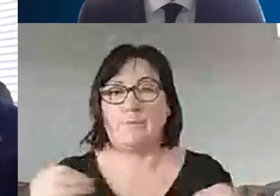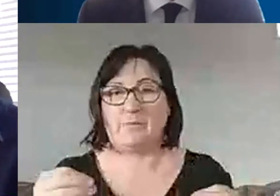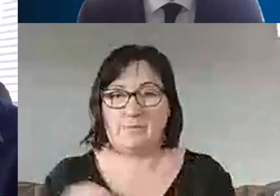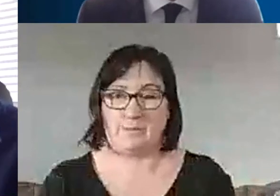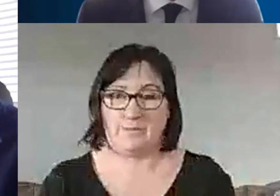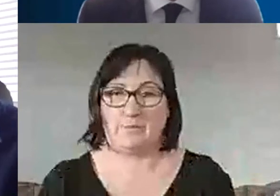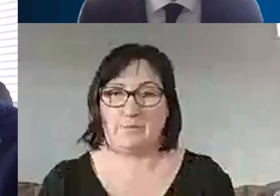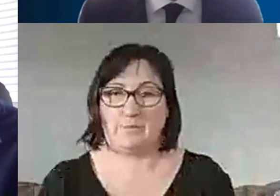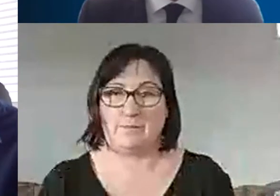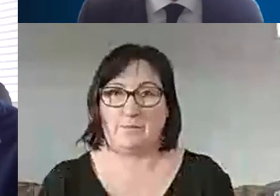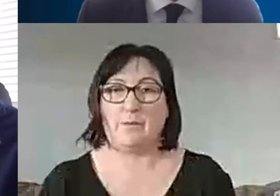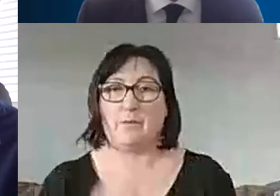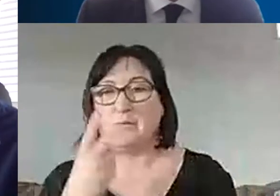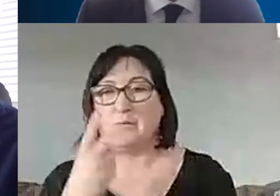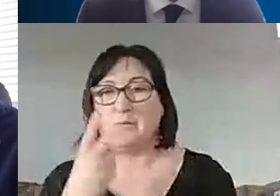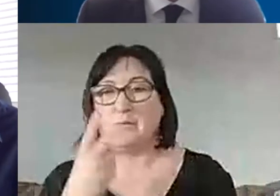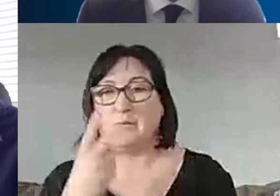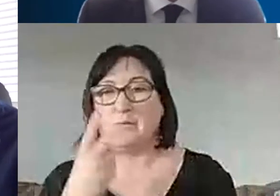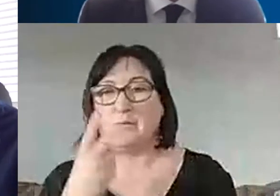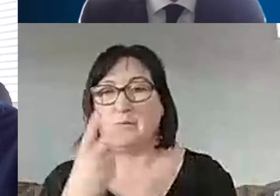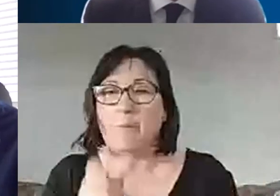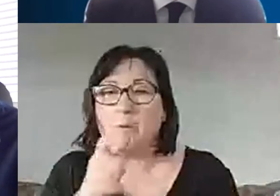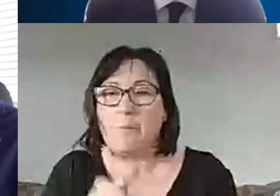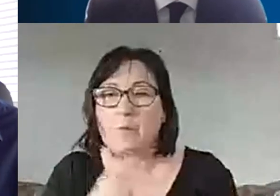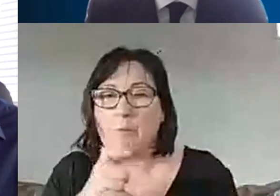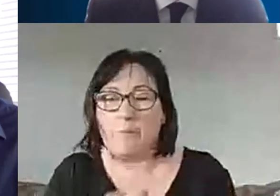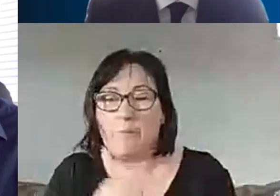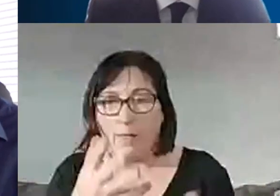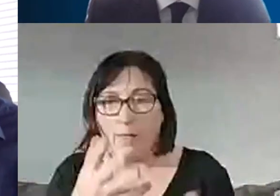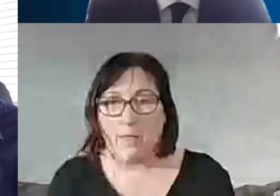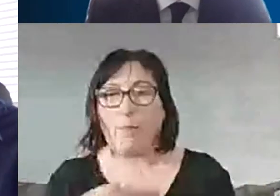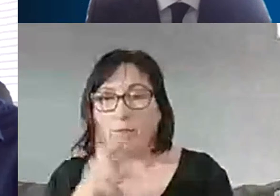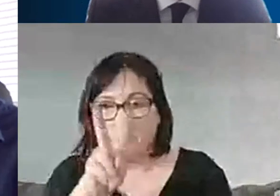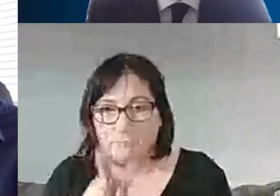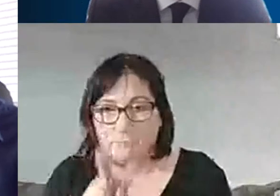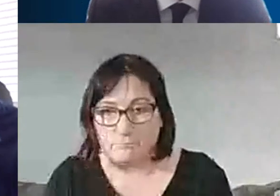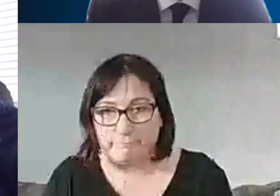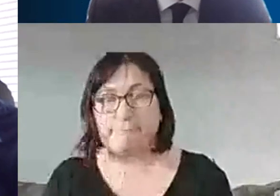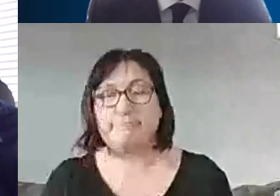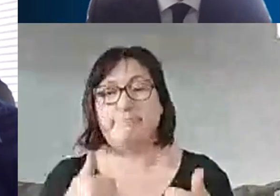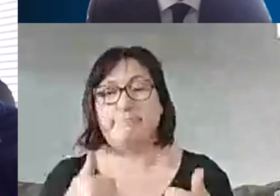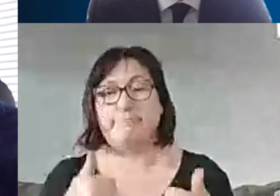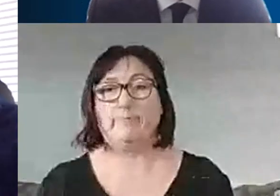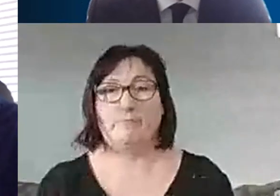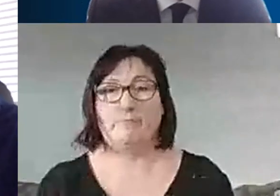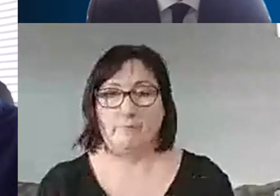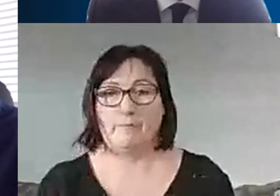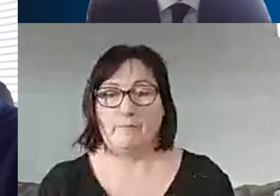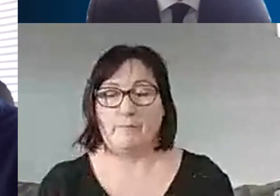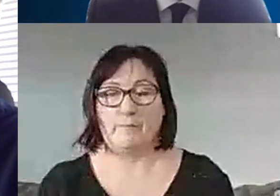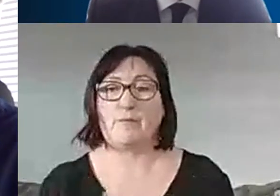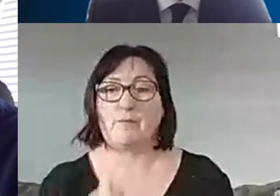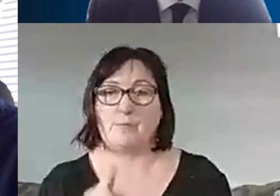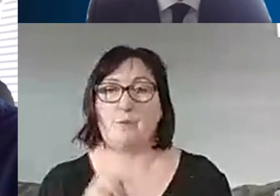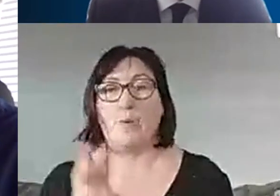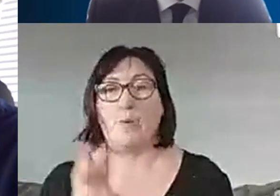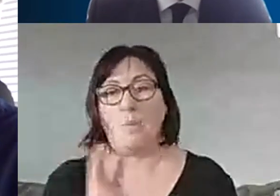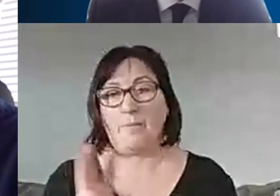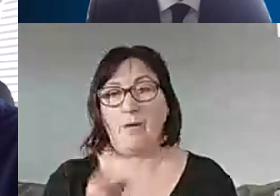in the chat box. Thank you all for participating. And today's webinar will be emailed to everybody who